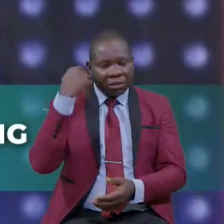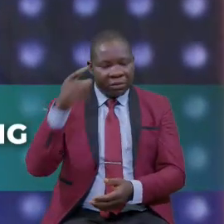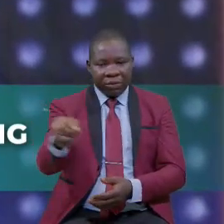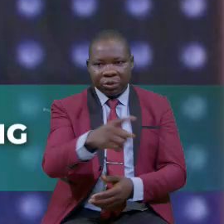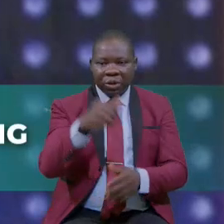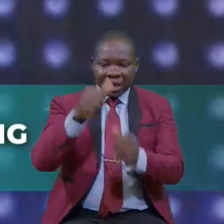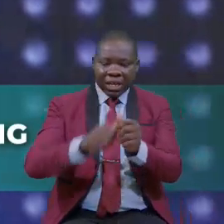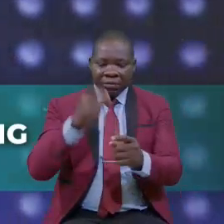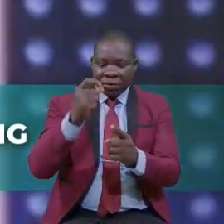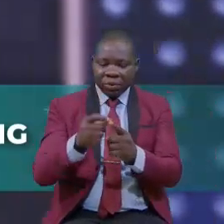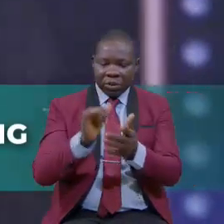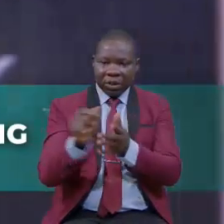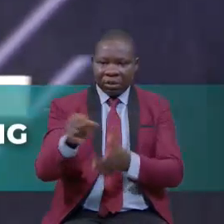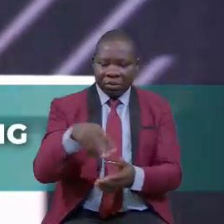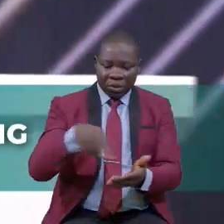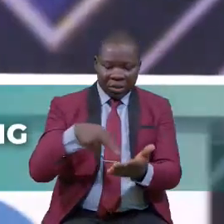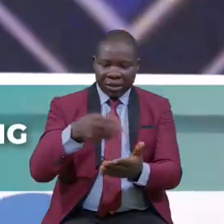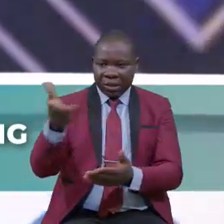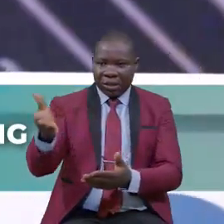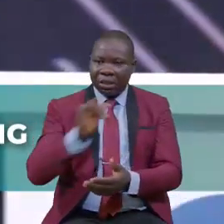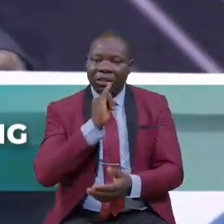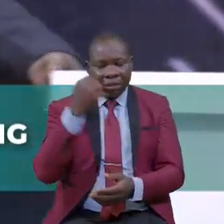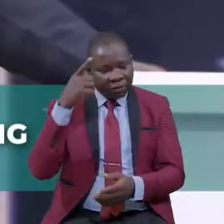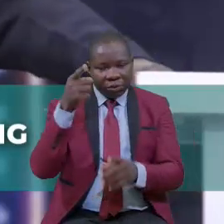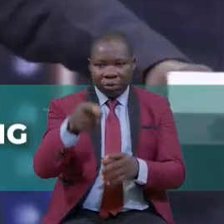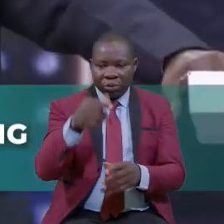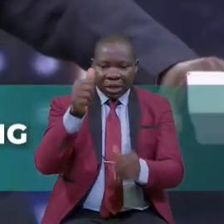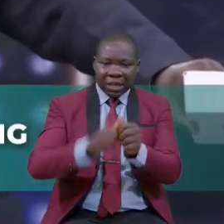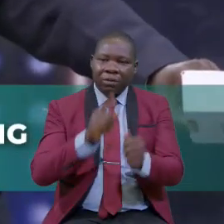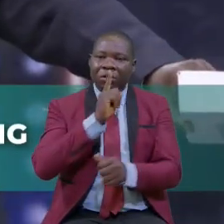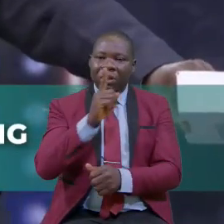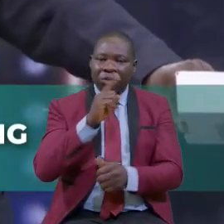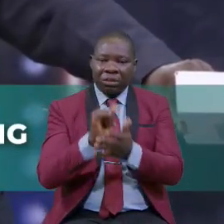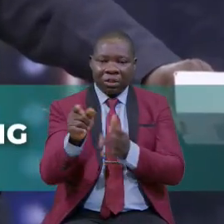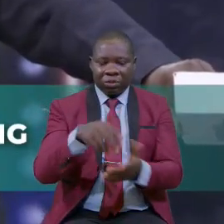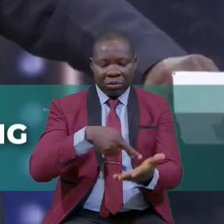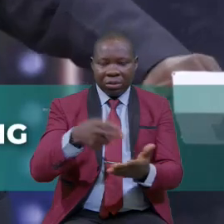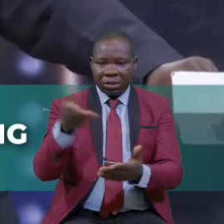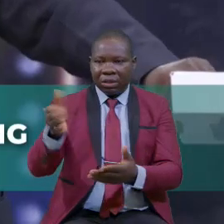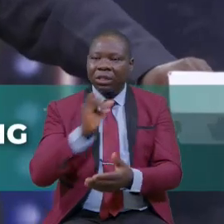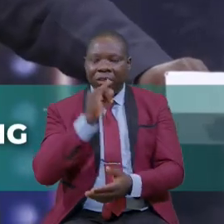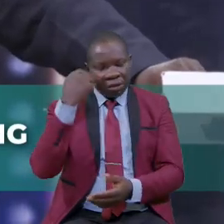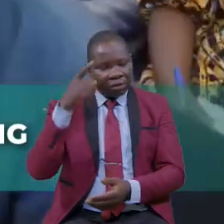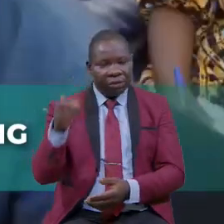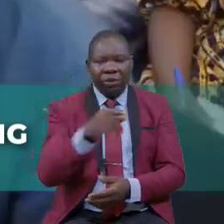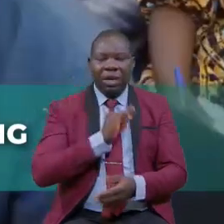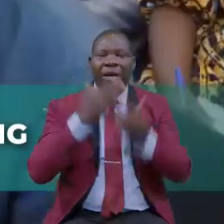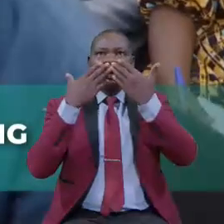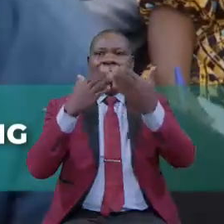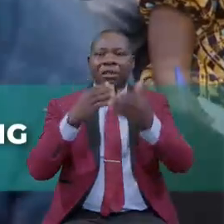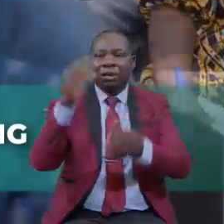read there is for every Assurance you read there is for you and I thank God you are here this